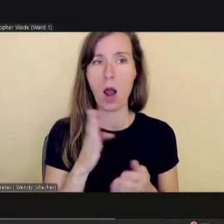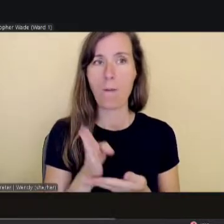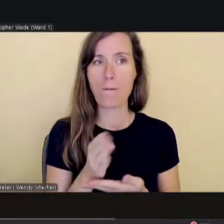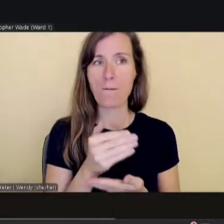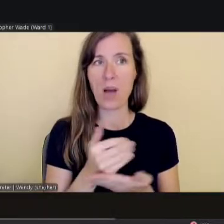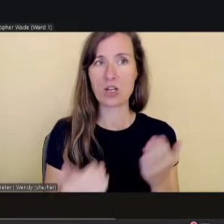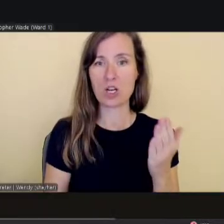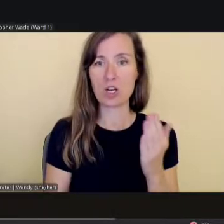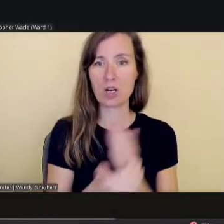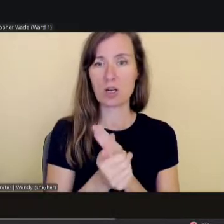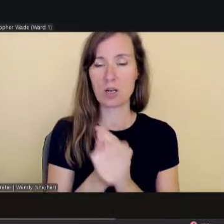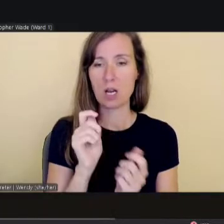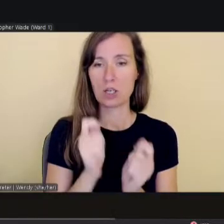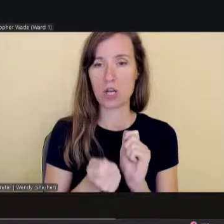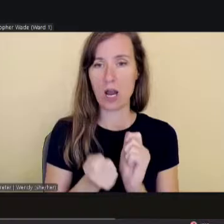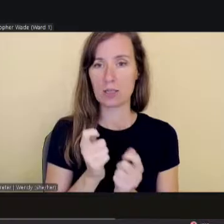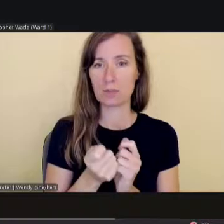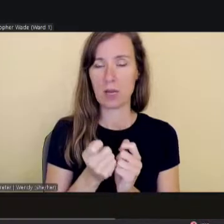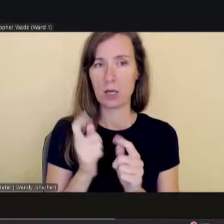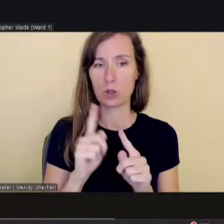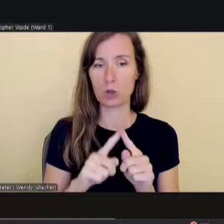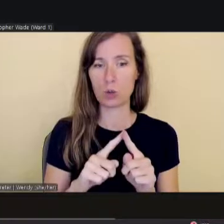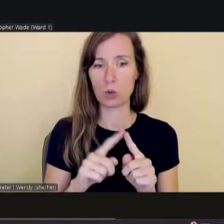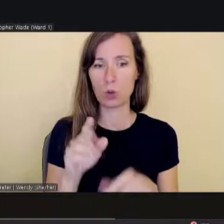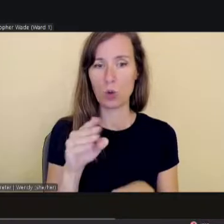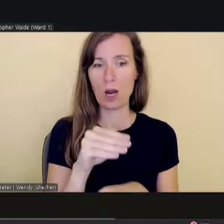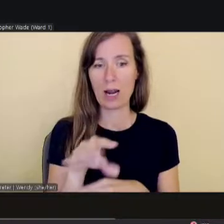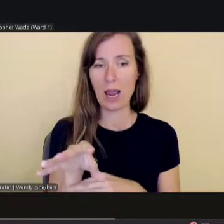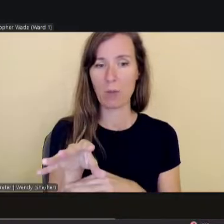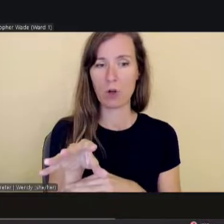buy cameras for Trent Street?